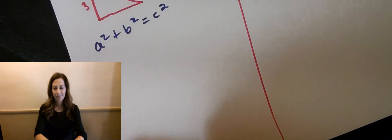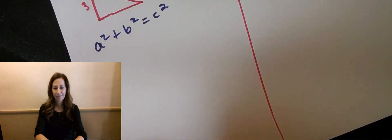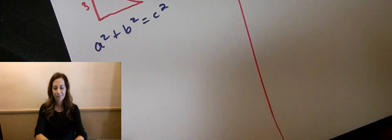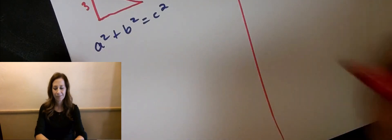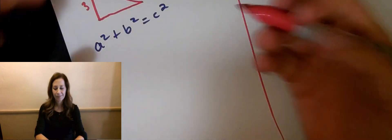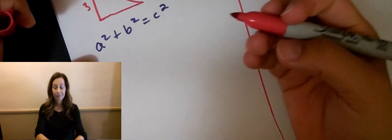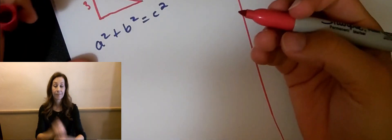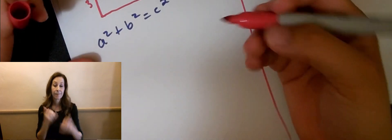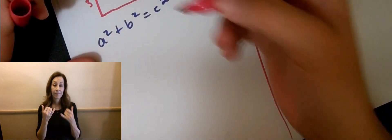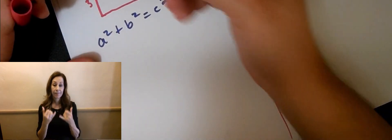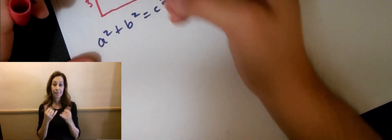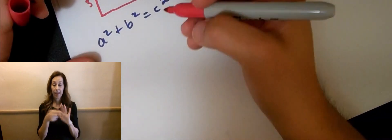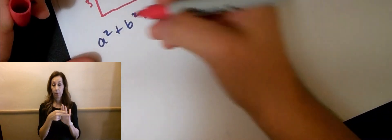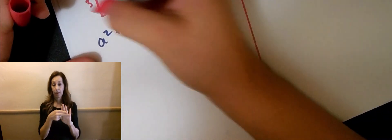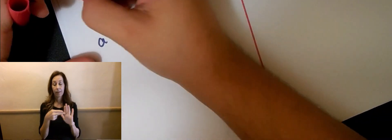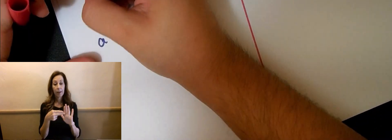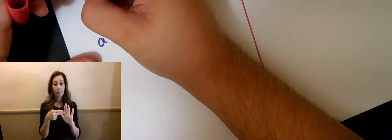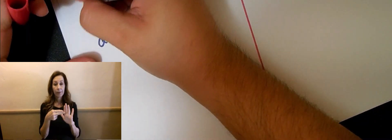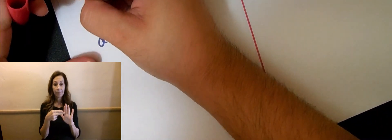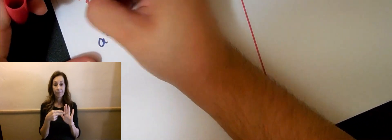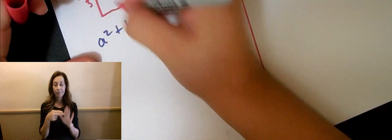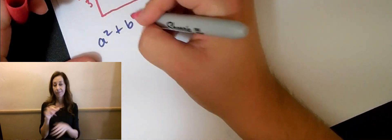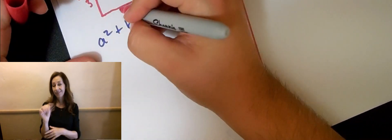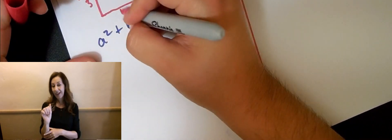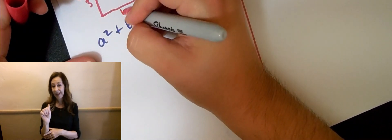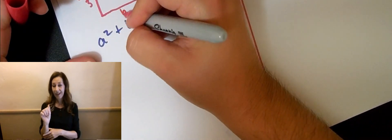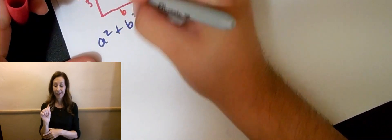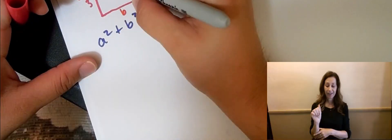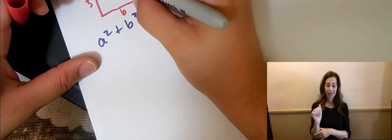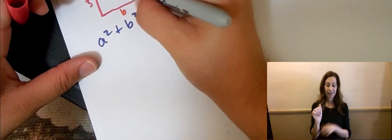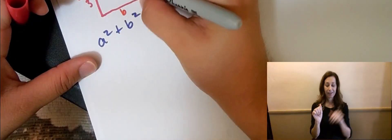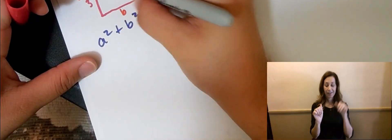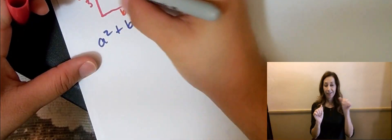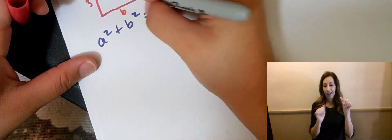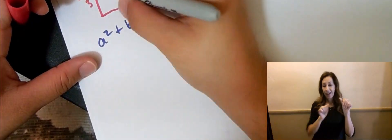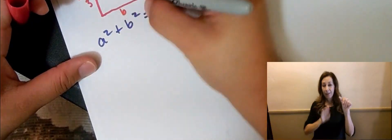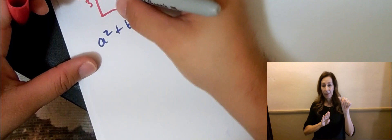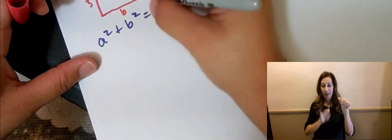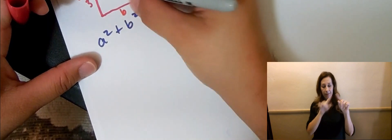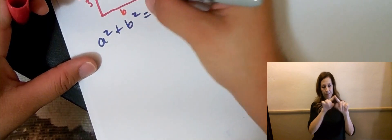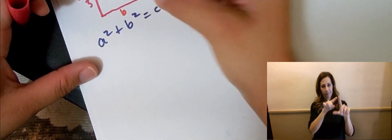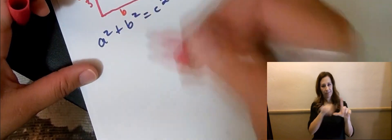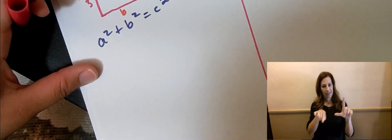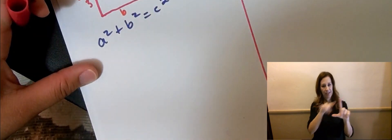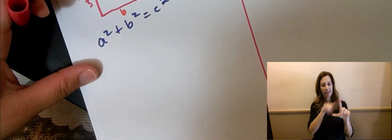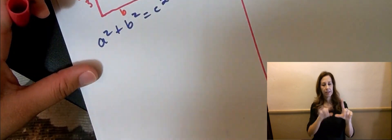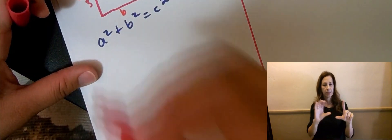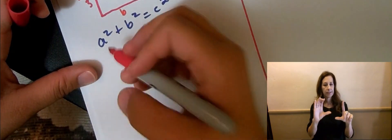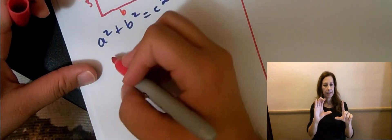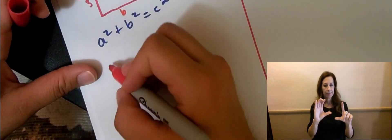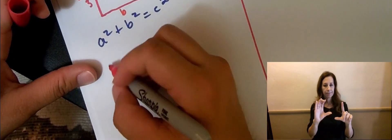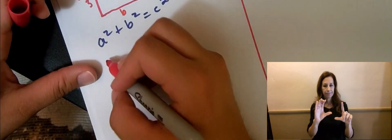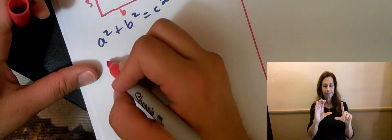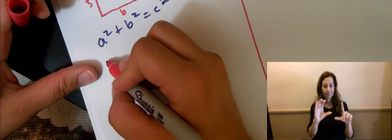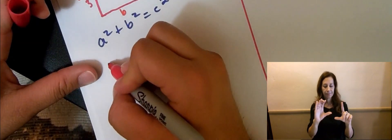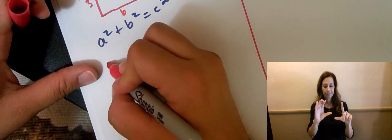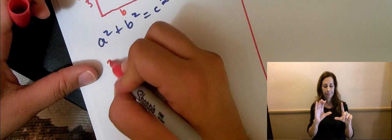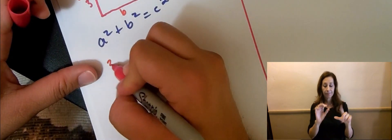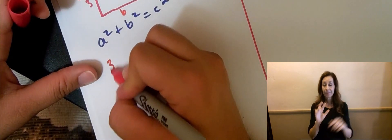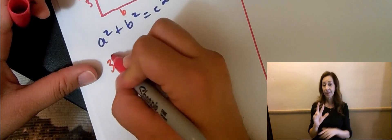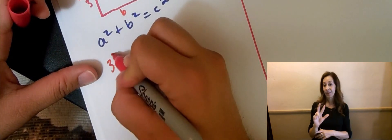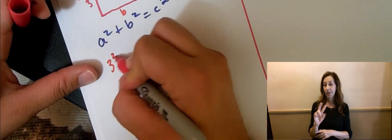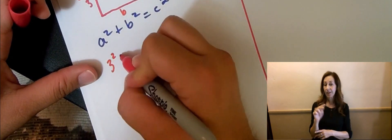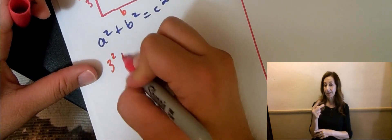Alright, so let's go ahead and label these. I'll say this is A, this is B, this one's always C.